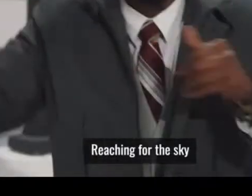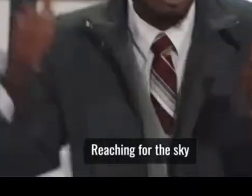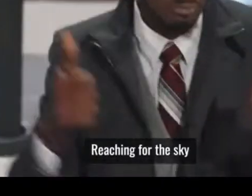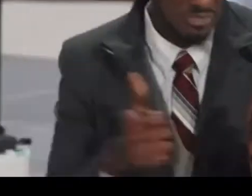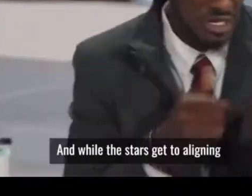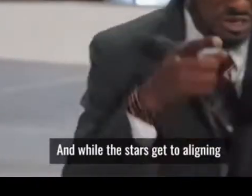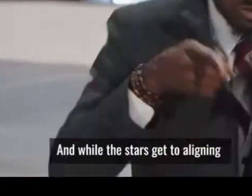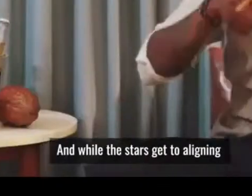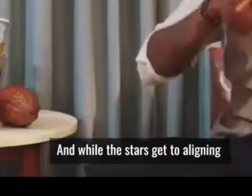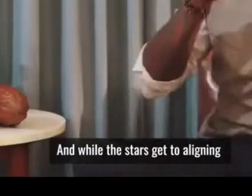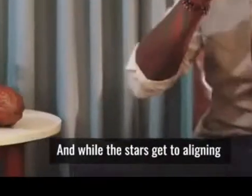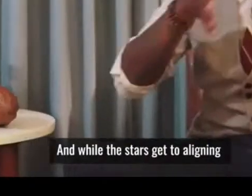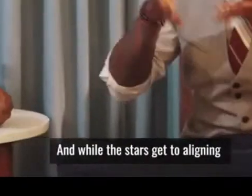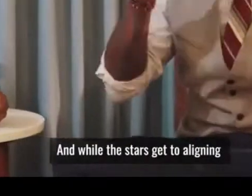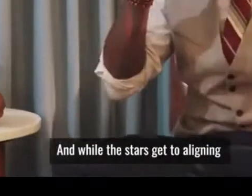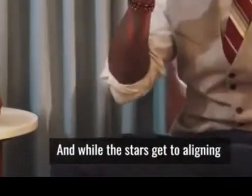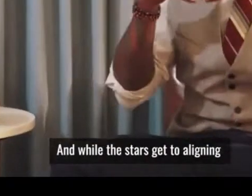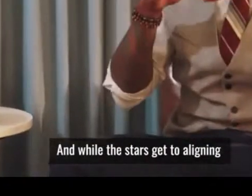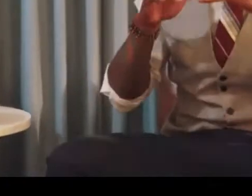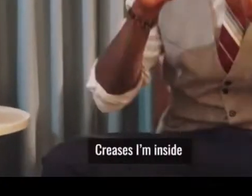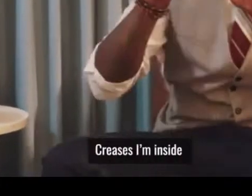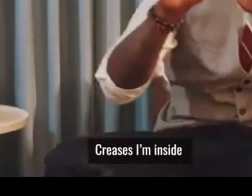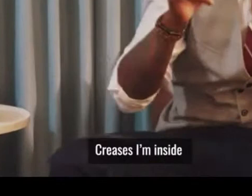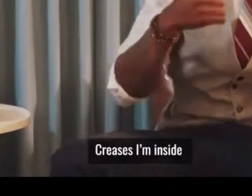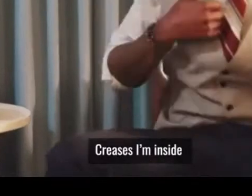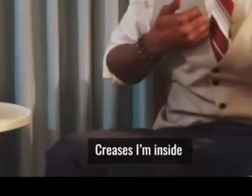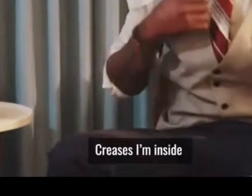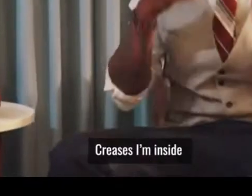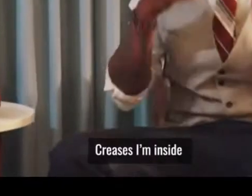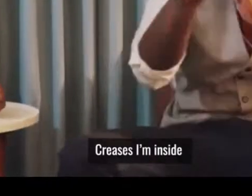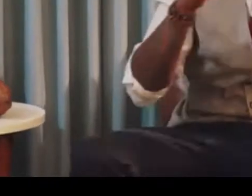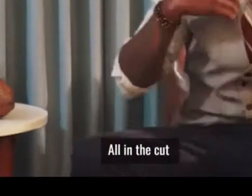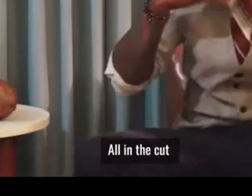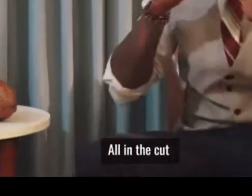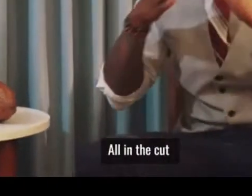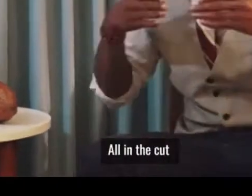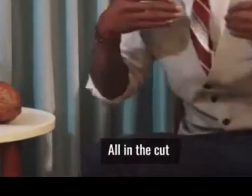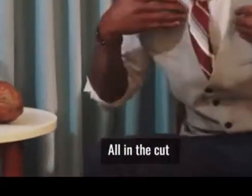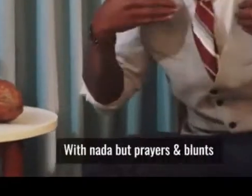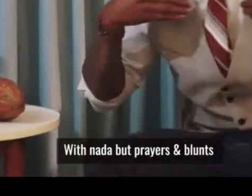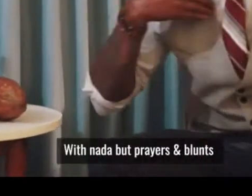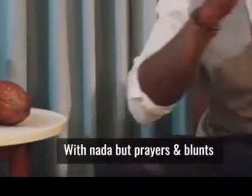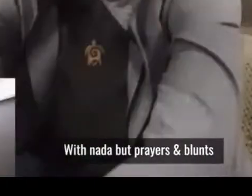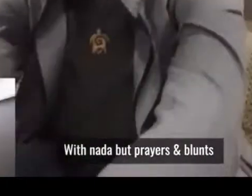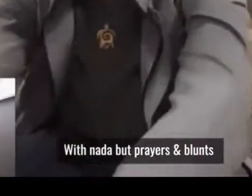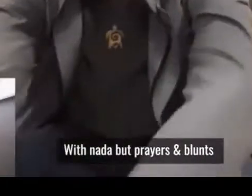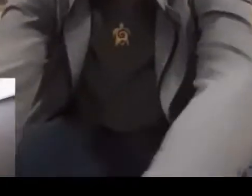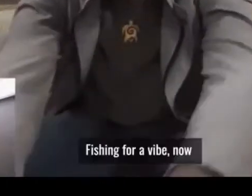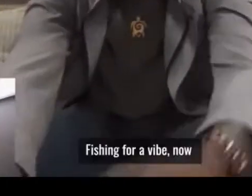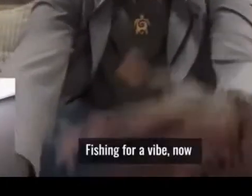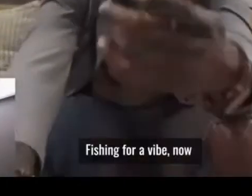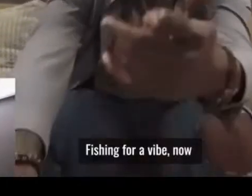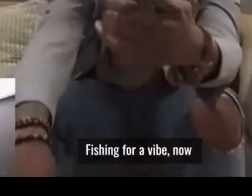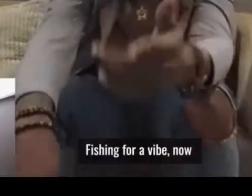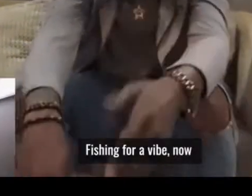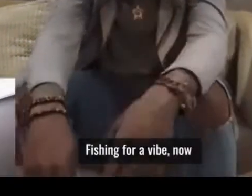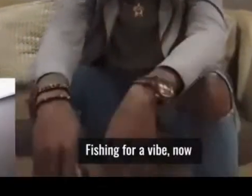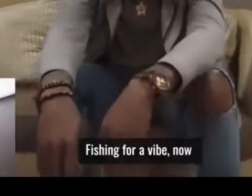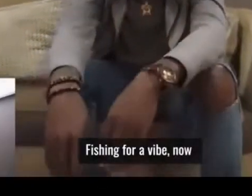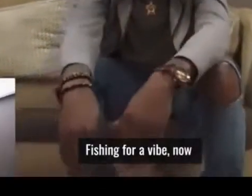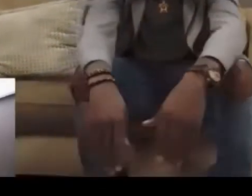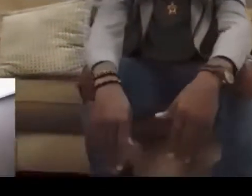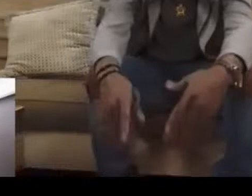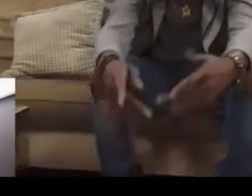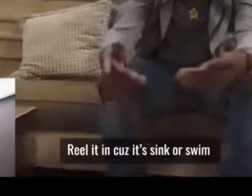the sky, and while the stars get to align and creases, I'm inside, all in the cut with nada but players and blunts. Fishing for